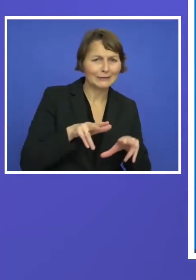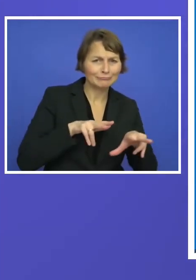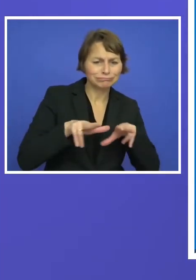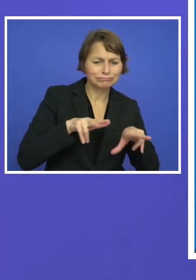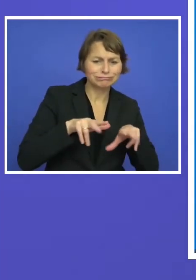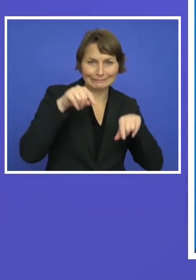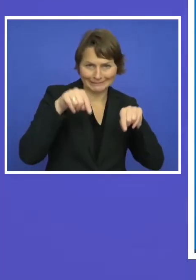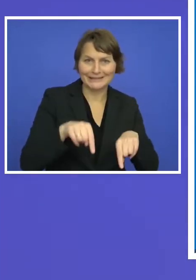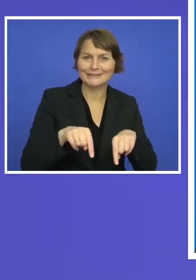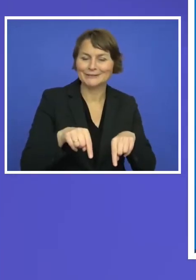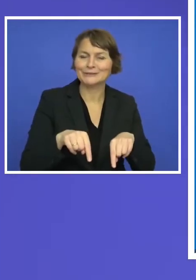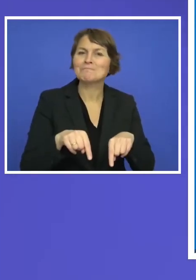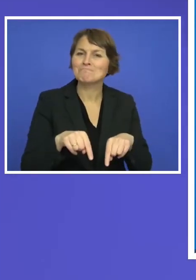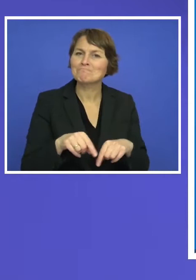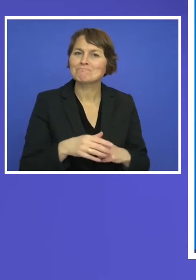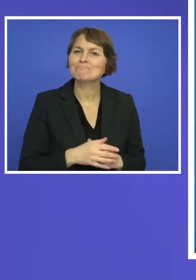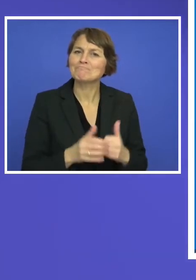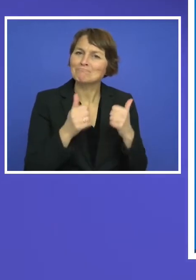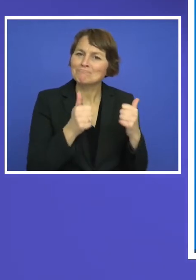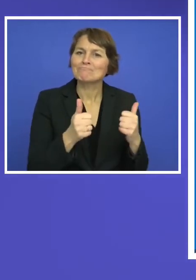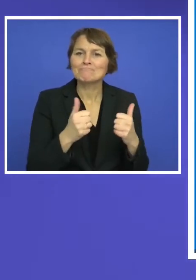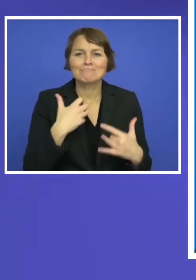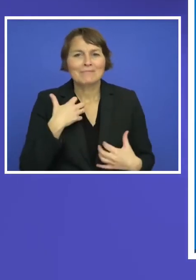very interesting and